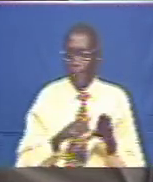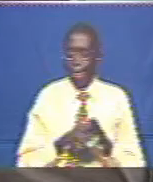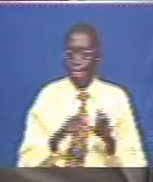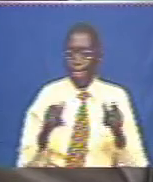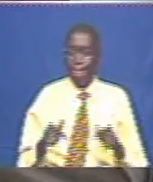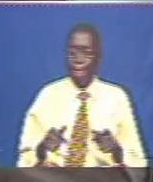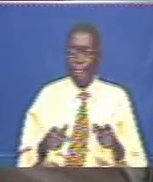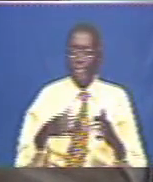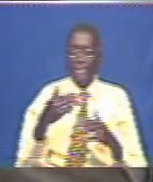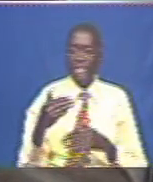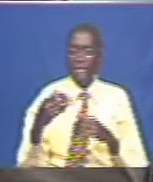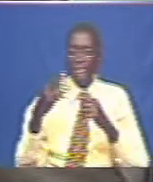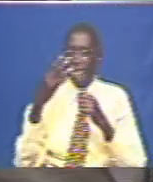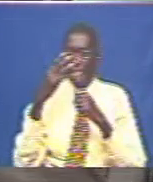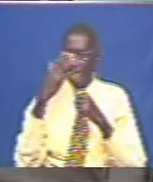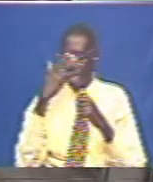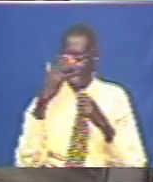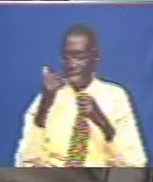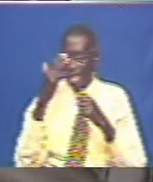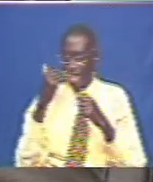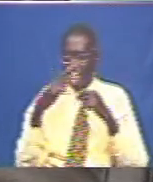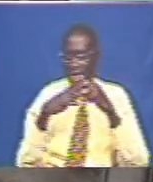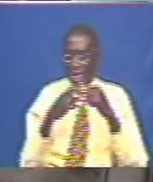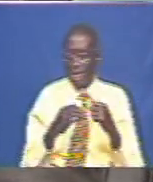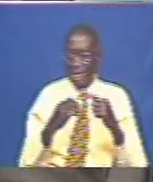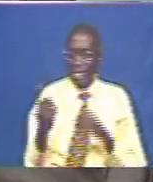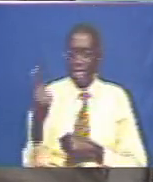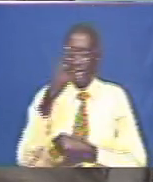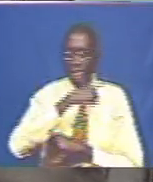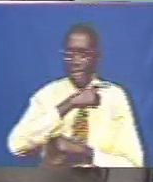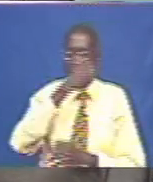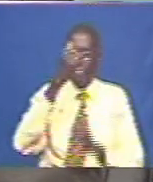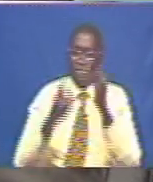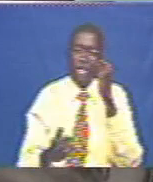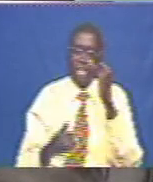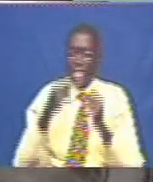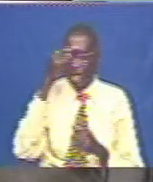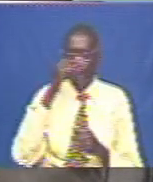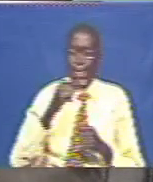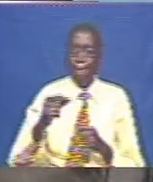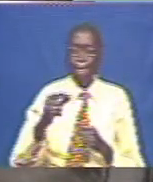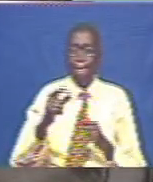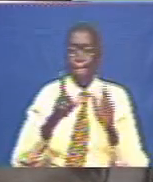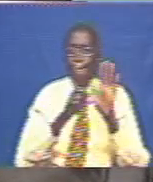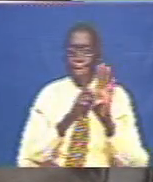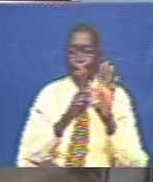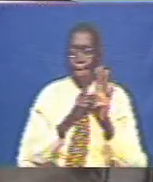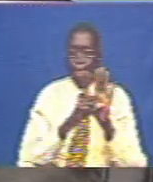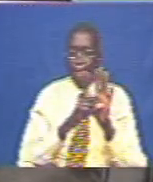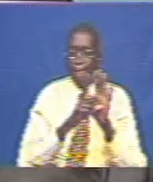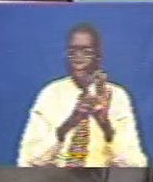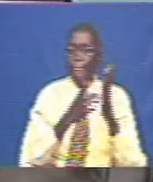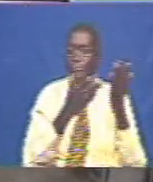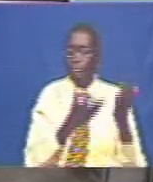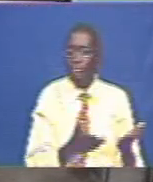in the next 90 days, we should be able to finalize our policy and the legal framework with it. We will be